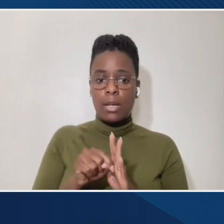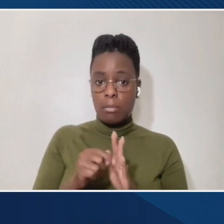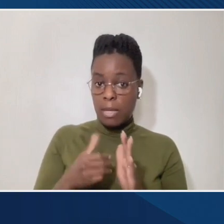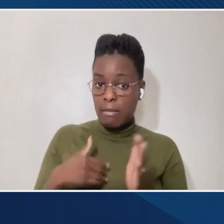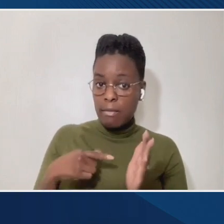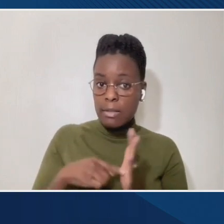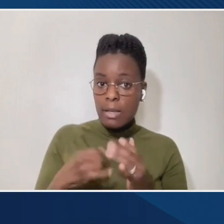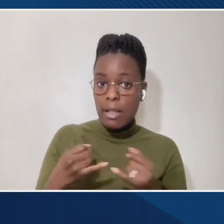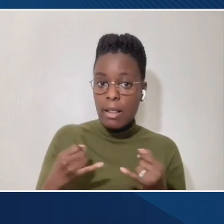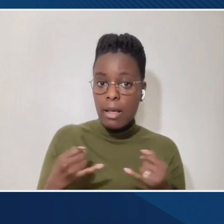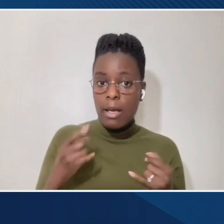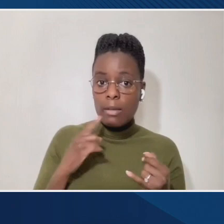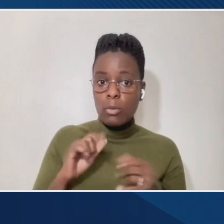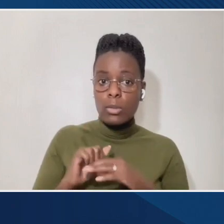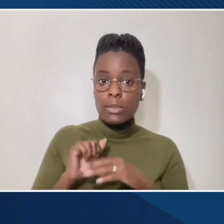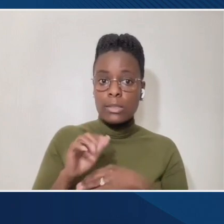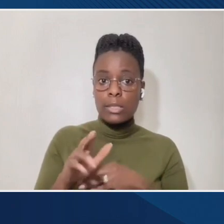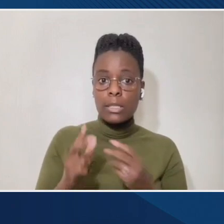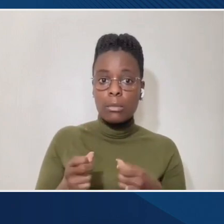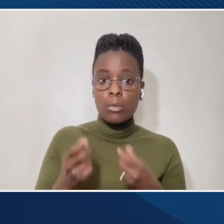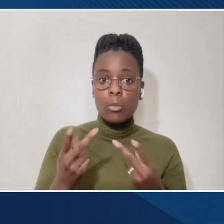changing the law.